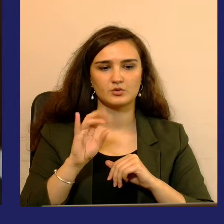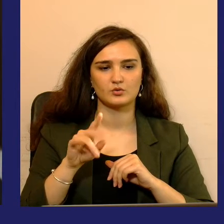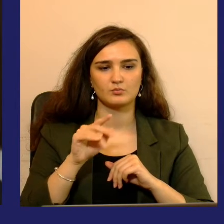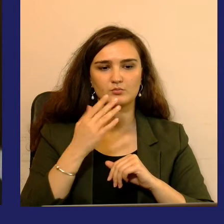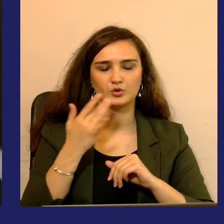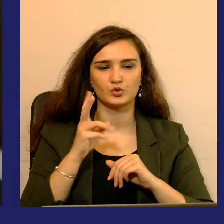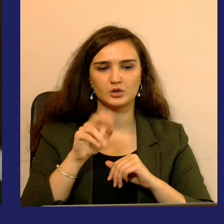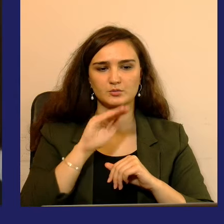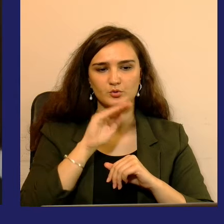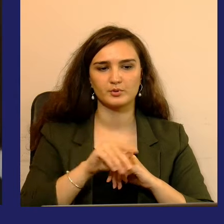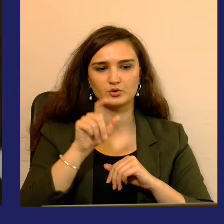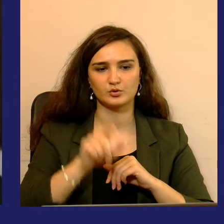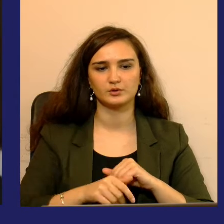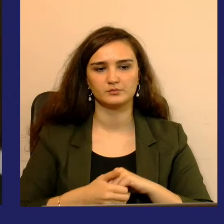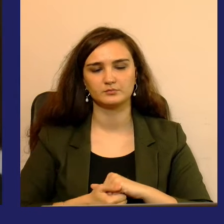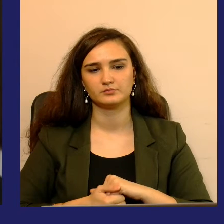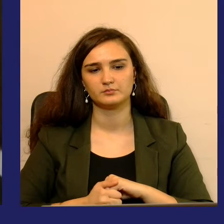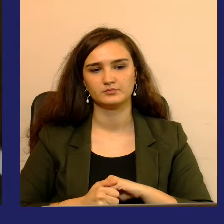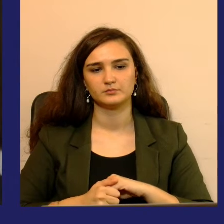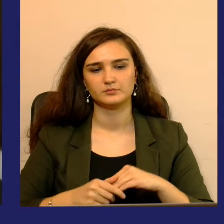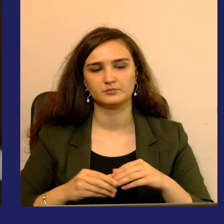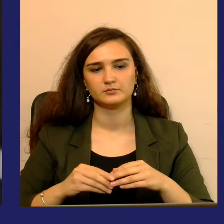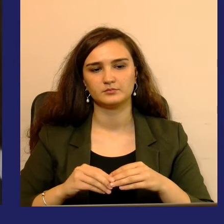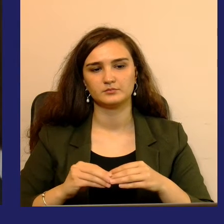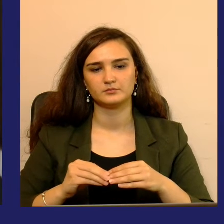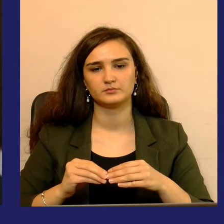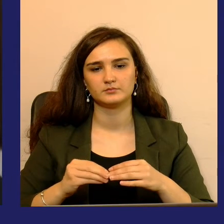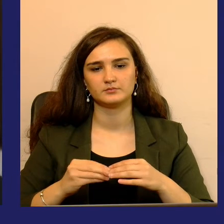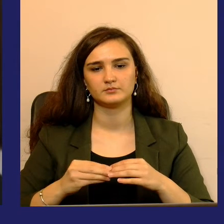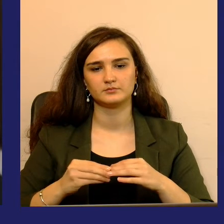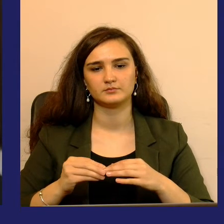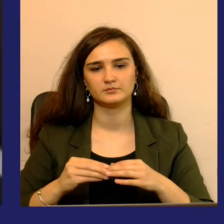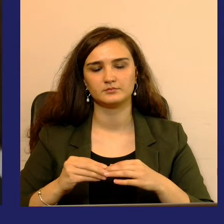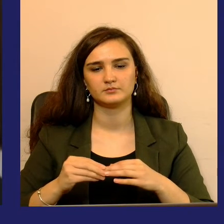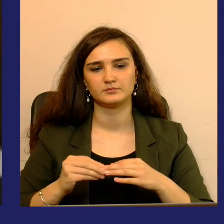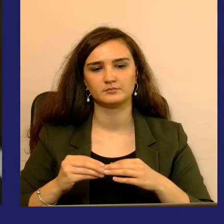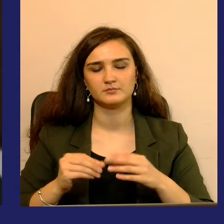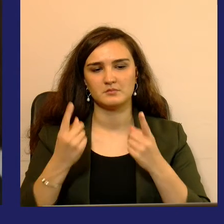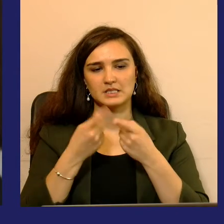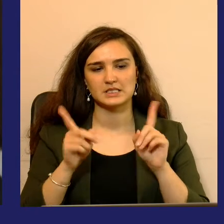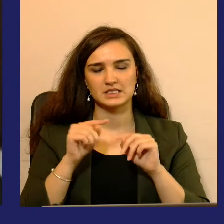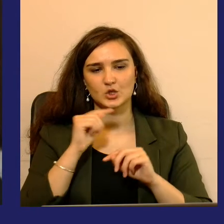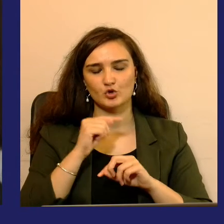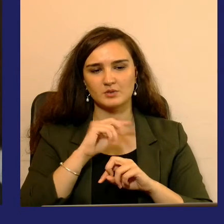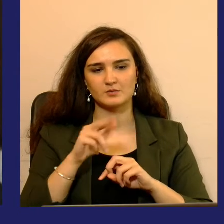Centro de Investigación y Docencia Económicas in Mexico City, or the Center for Research and